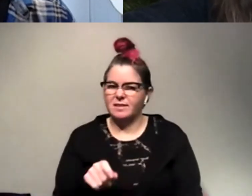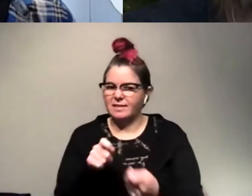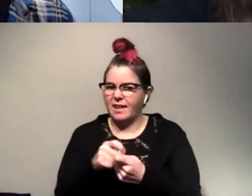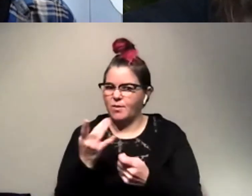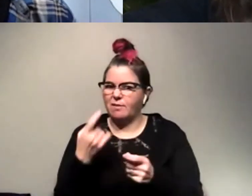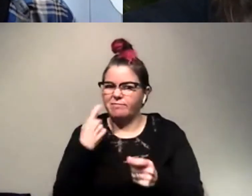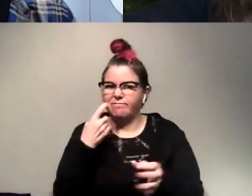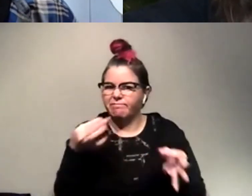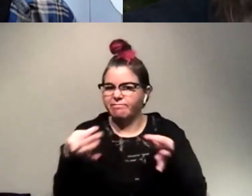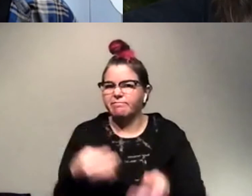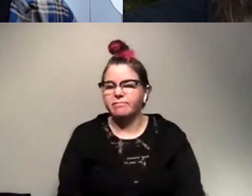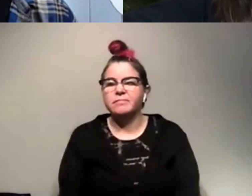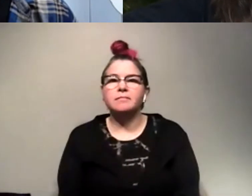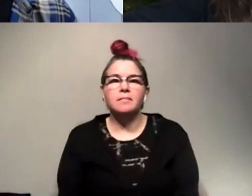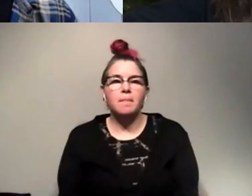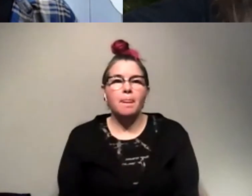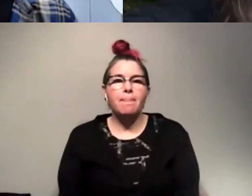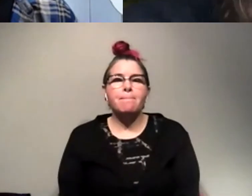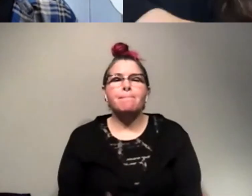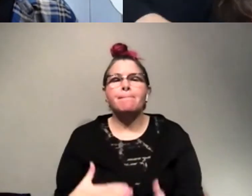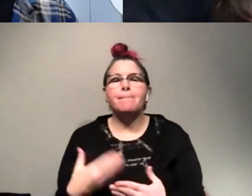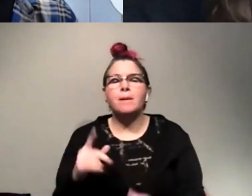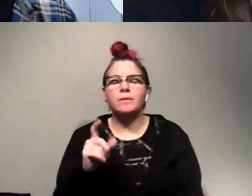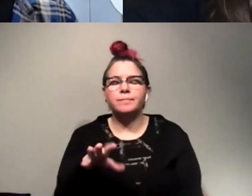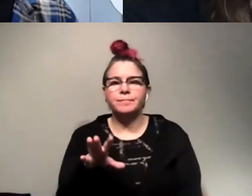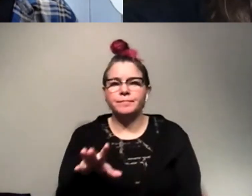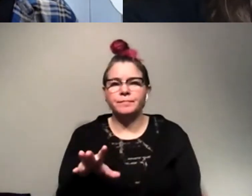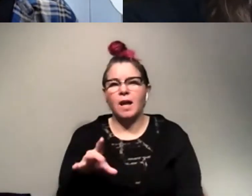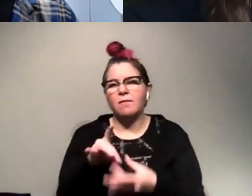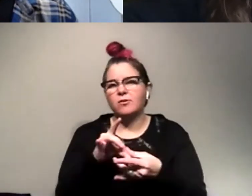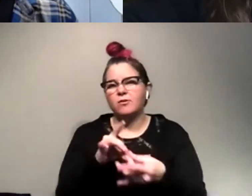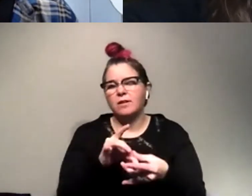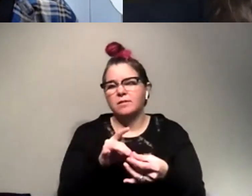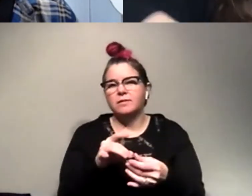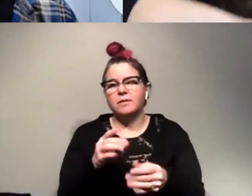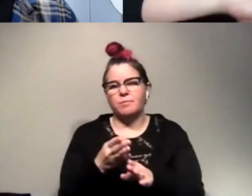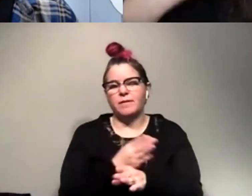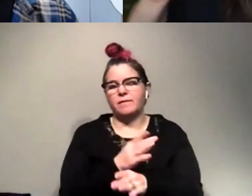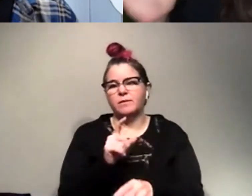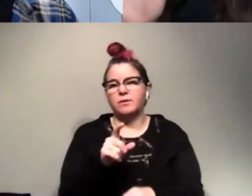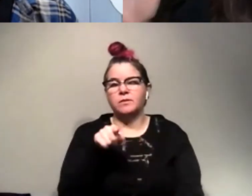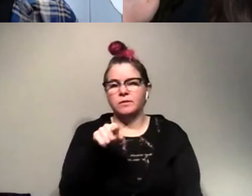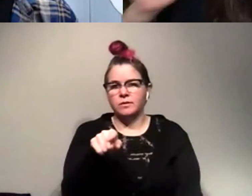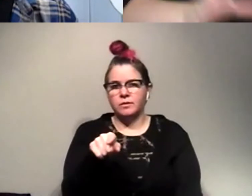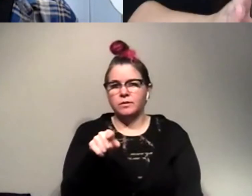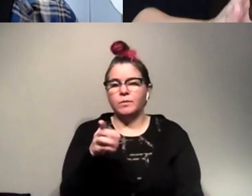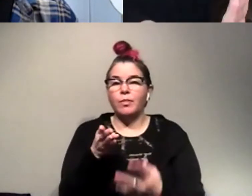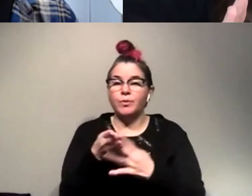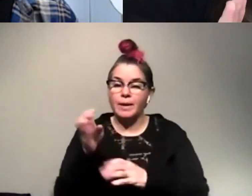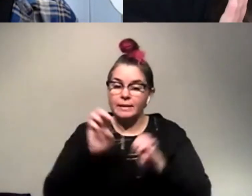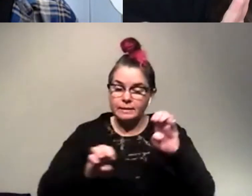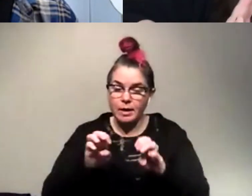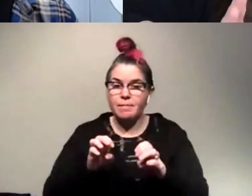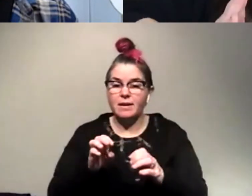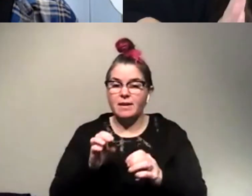Yeah. The next question, okay, so this is kind of related to a previous question. So you went through this experiment, you ended up at the